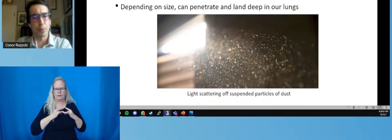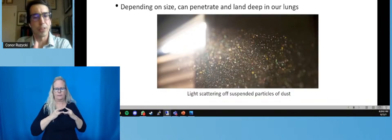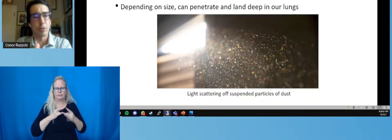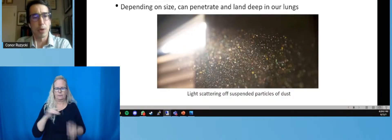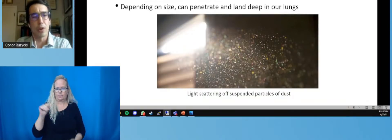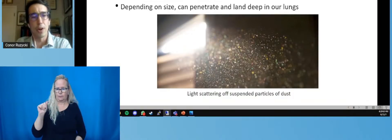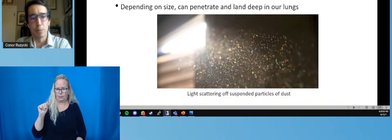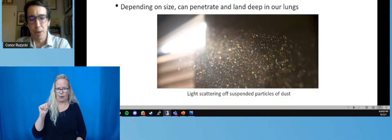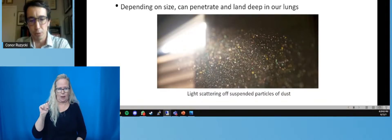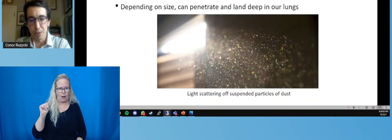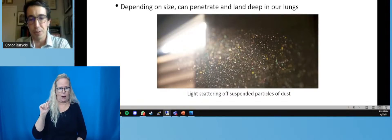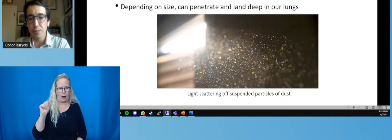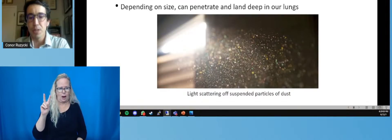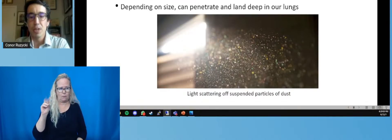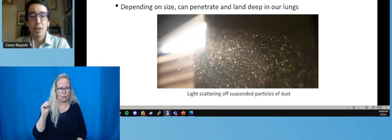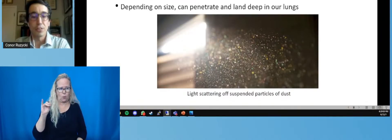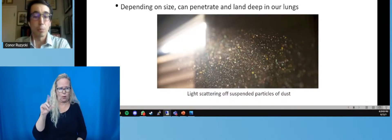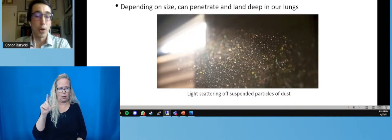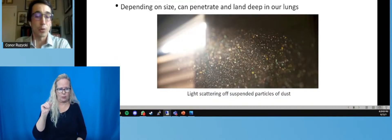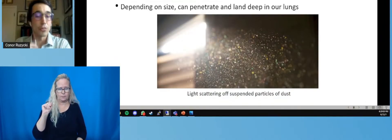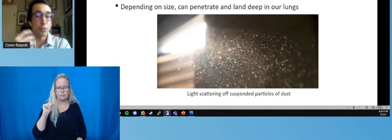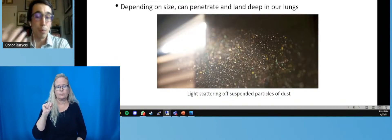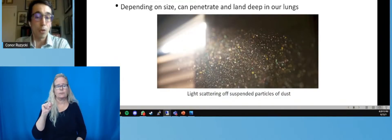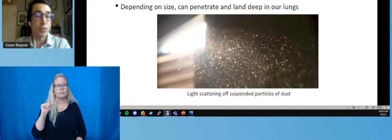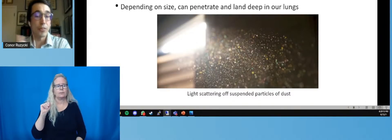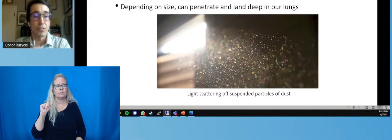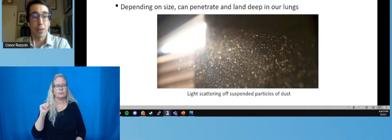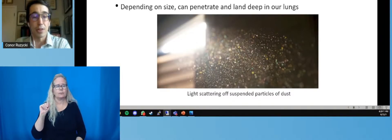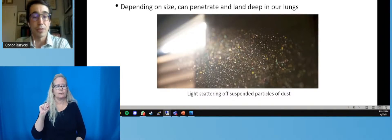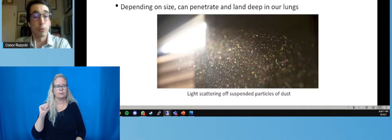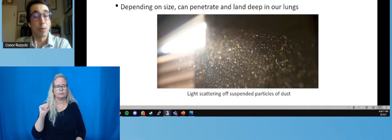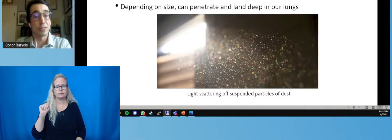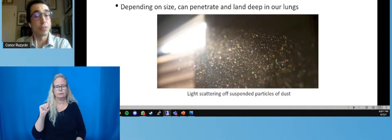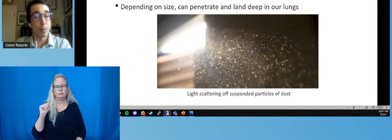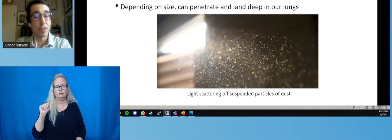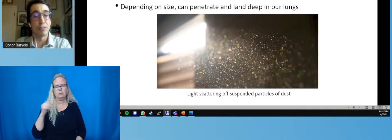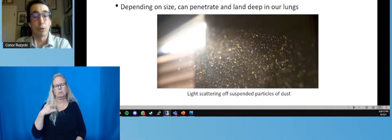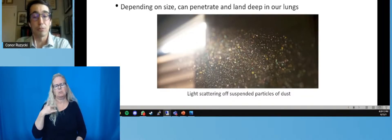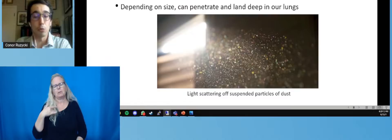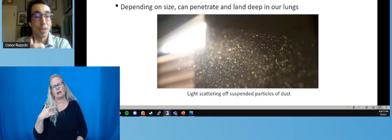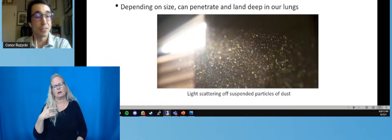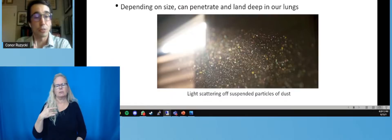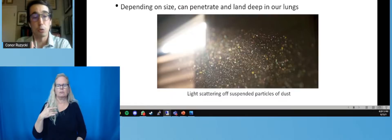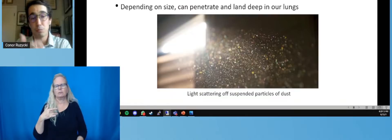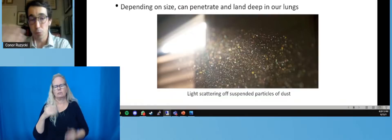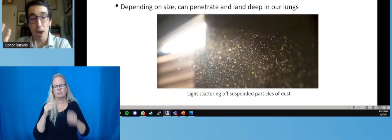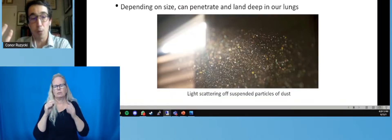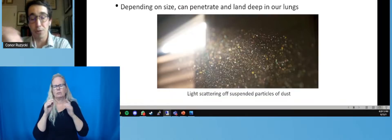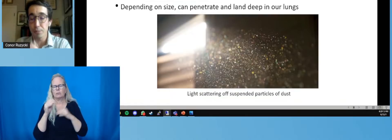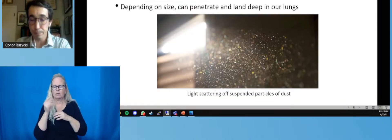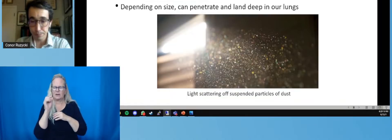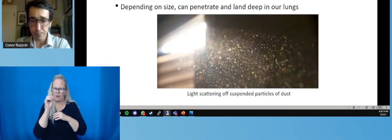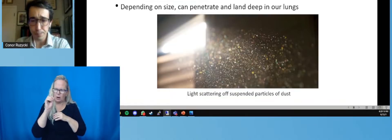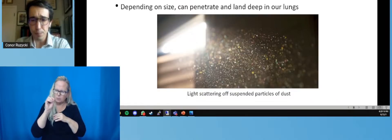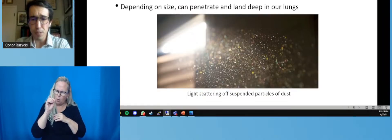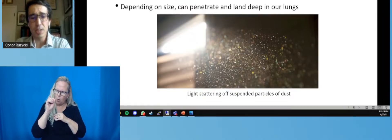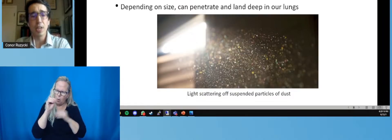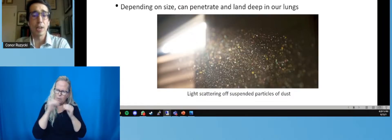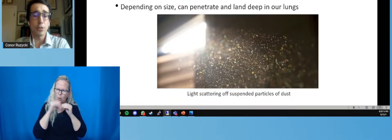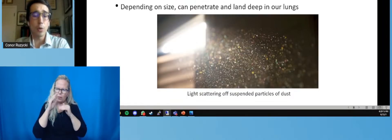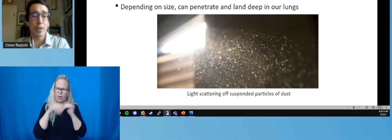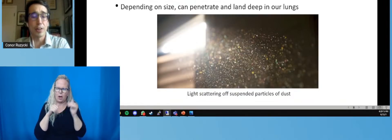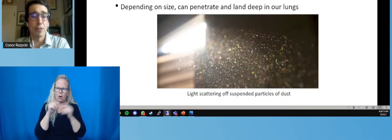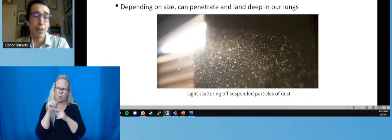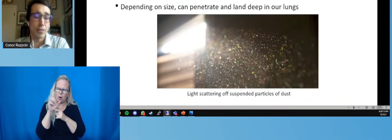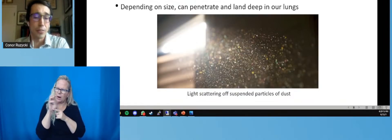smaller than something at about 100 micrometers, since particles smaller than this size can remain suspended for a few minutes to hours.